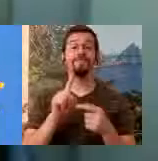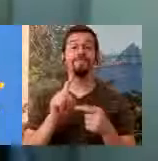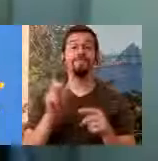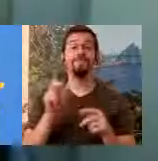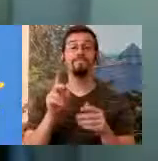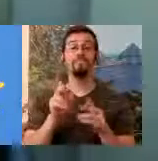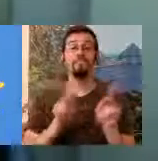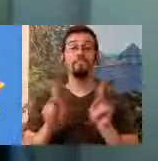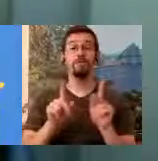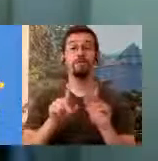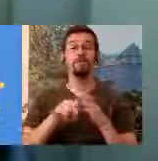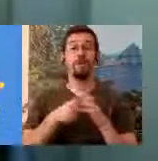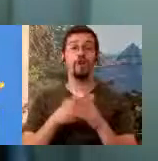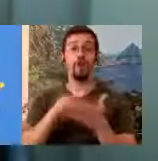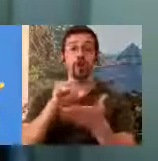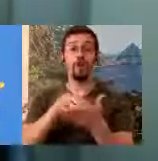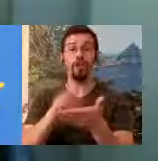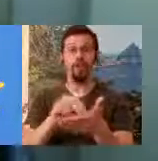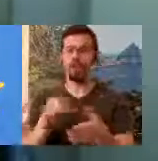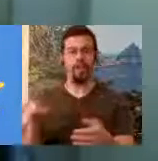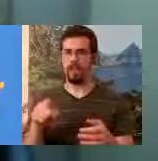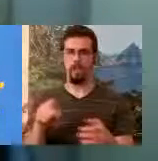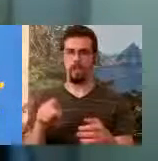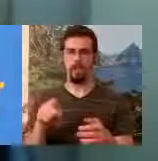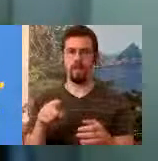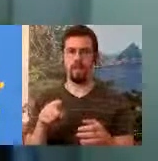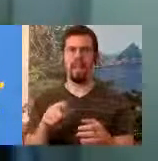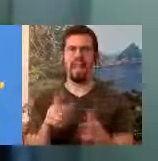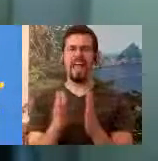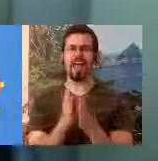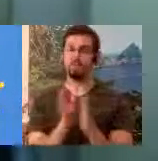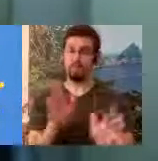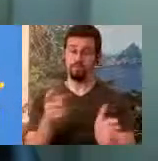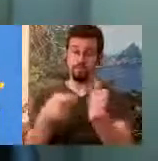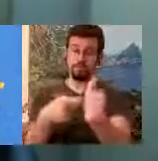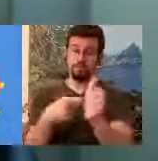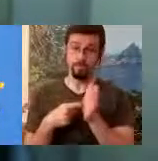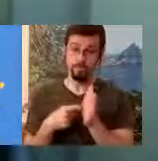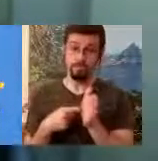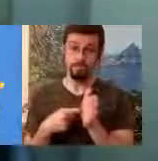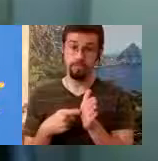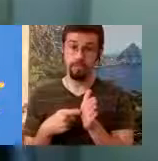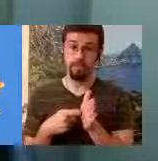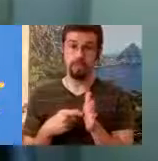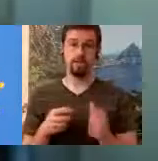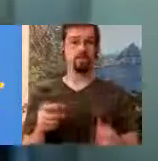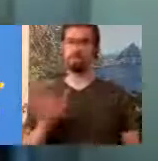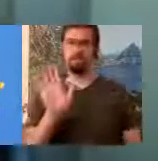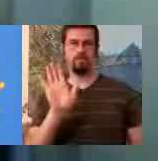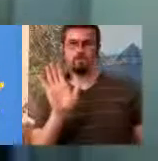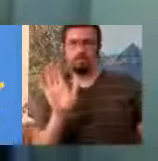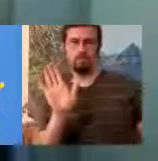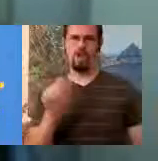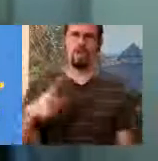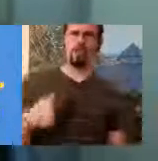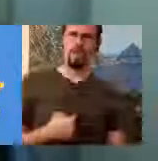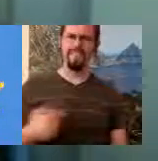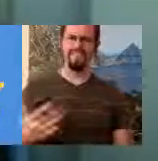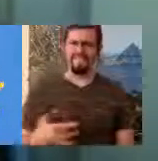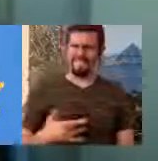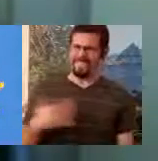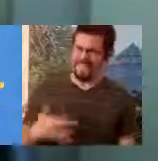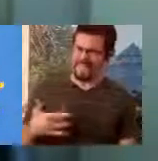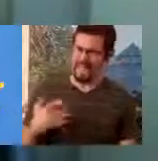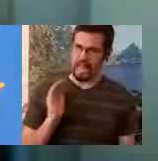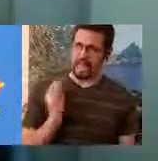expressive because they asked for it. I mean, it was a demand. It was not just a simple thing. They said, look, we feel this language. We want